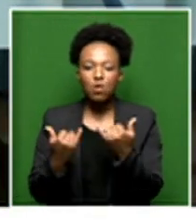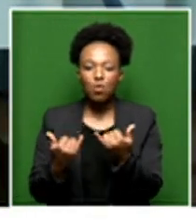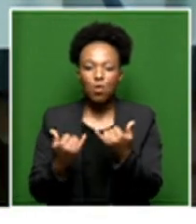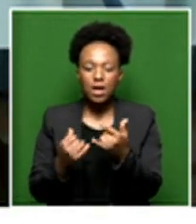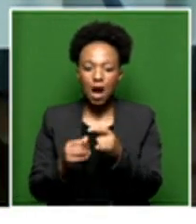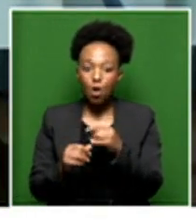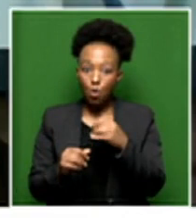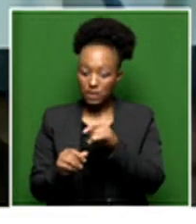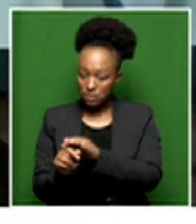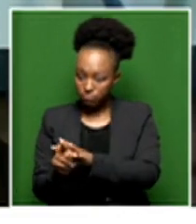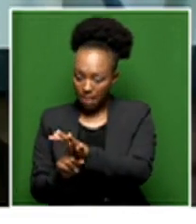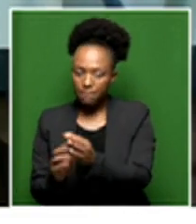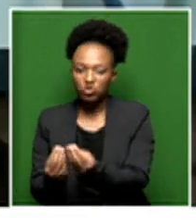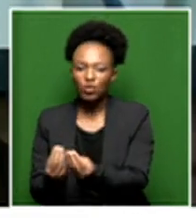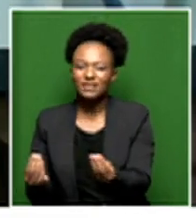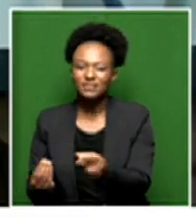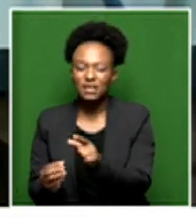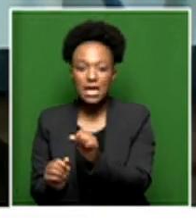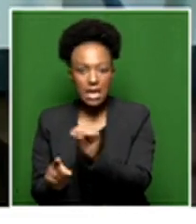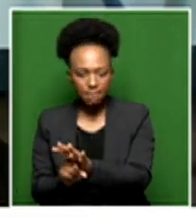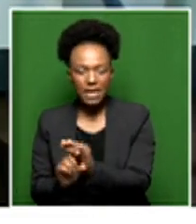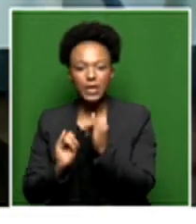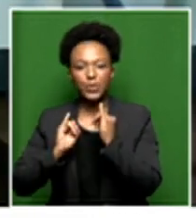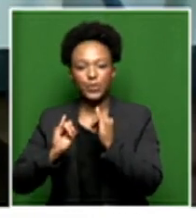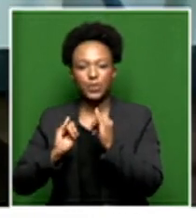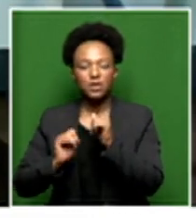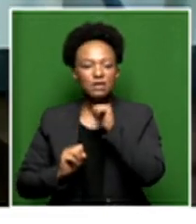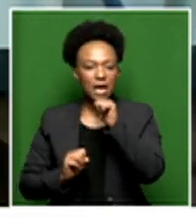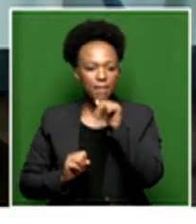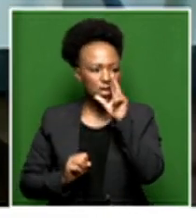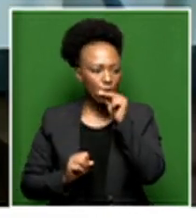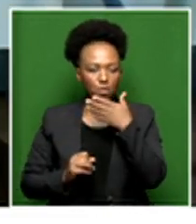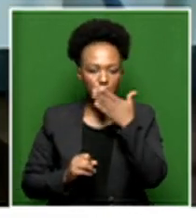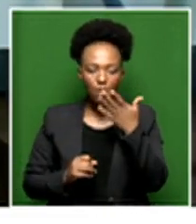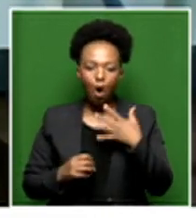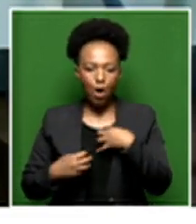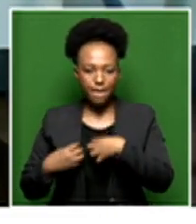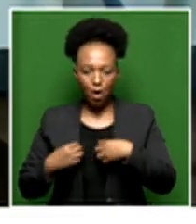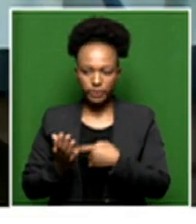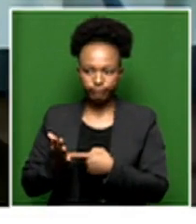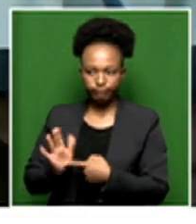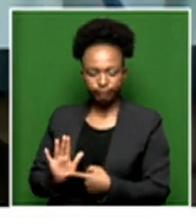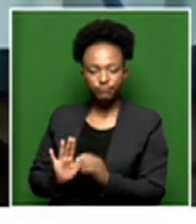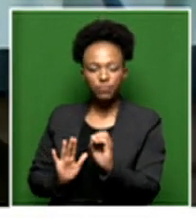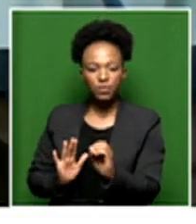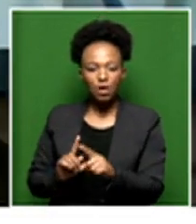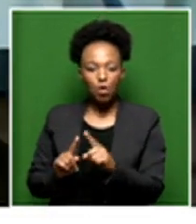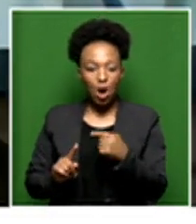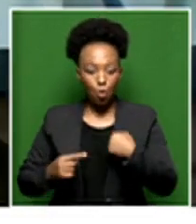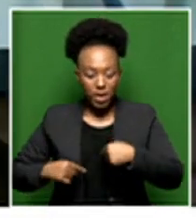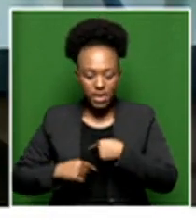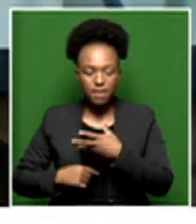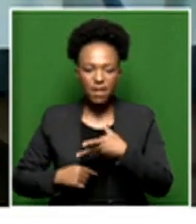our children, and it has a huge impact on them, whether it's spoken or unspoken. Again, as parents, we're the captains of the